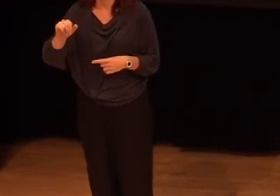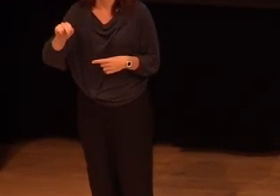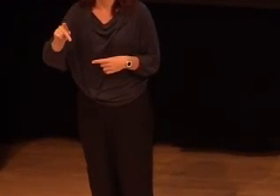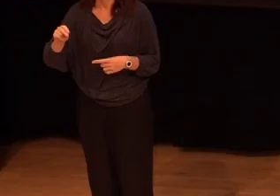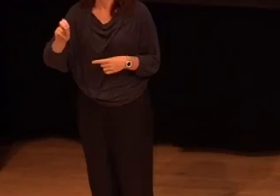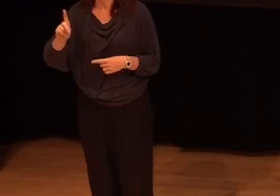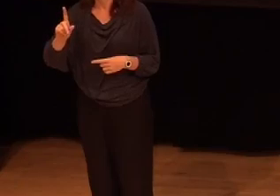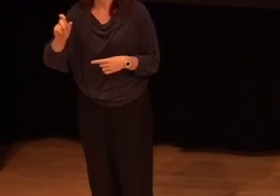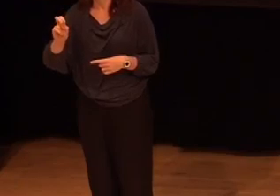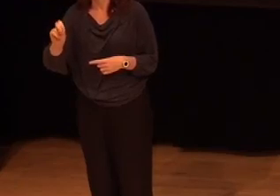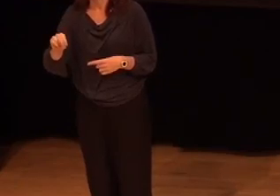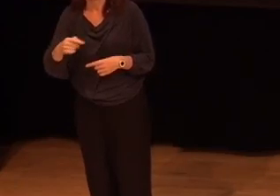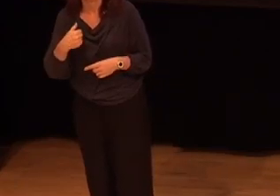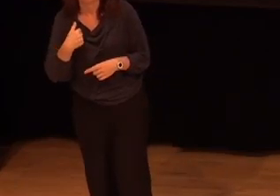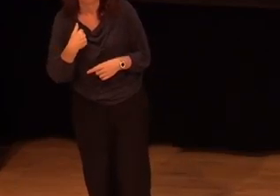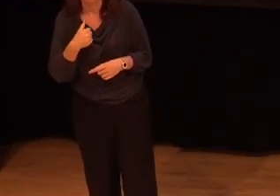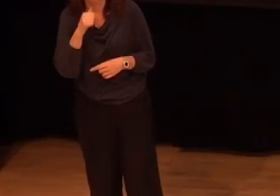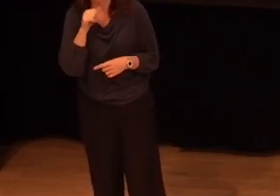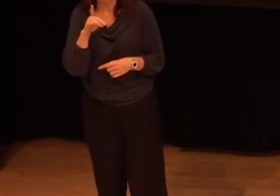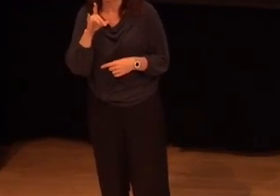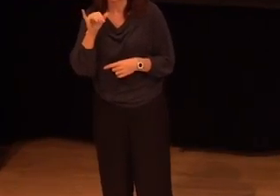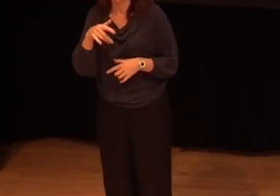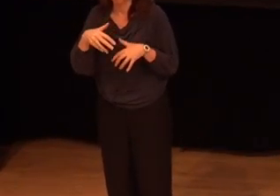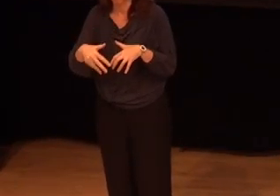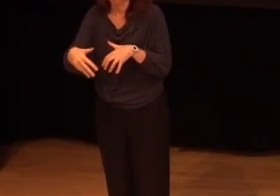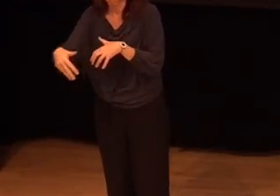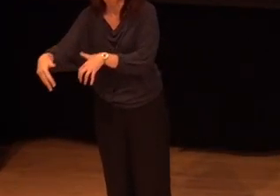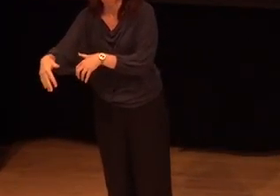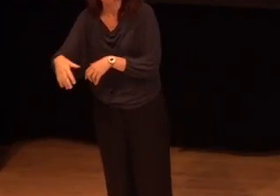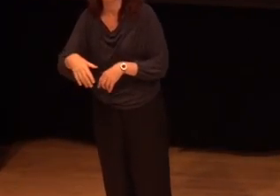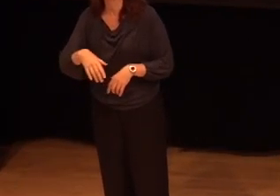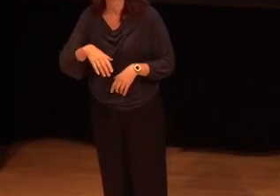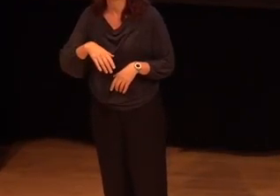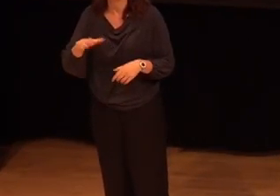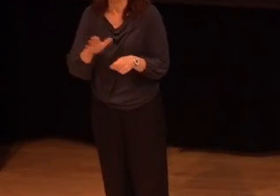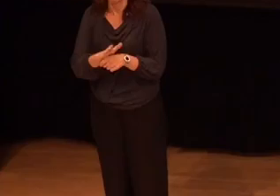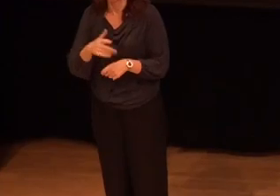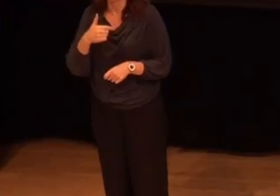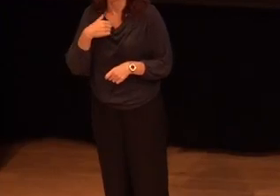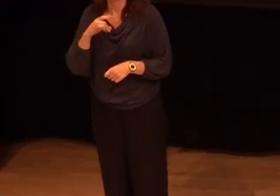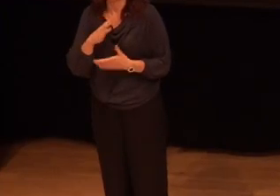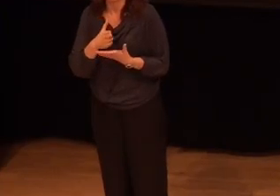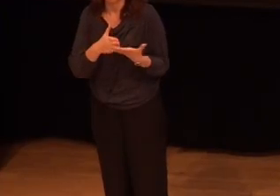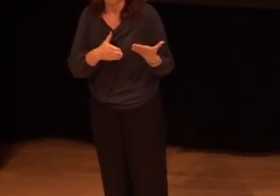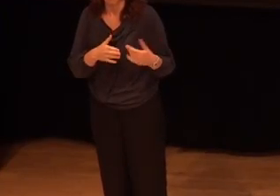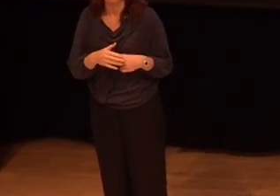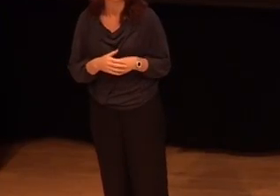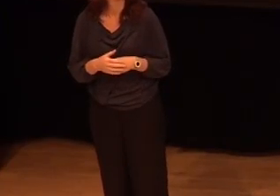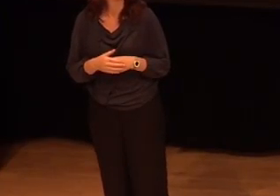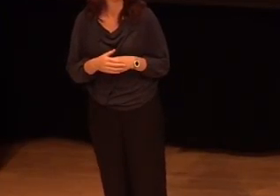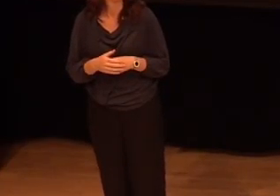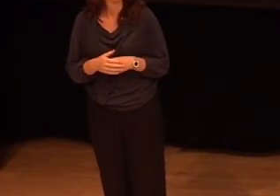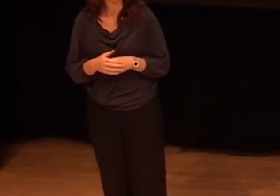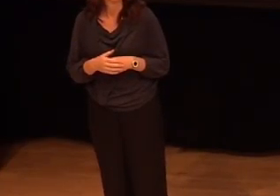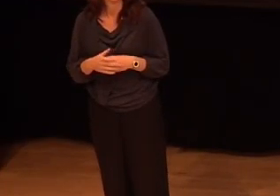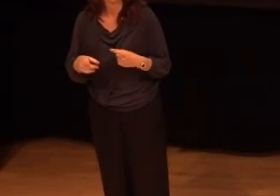from the UN to the Trump Tower, wherever, but I did part of it. When I was pushing, people